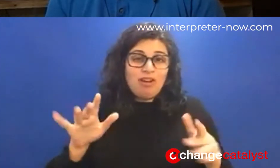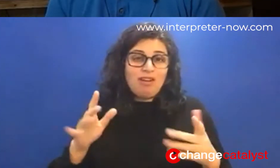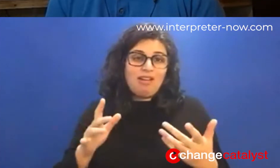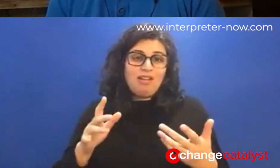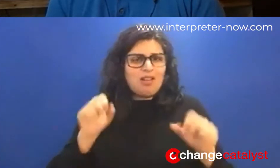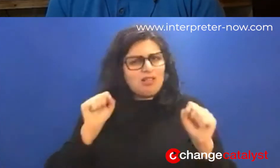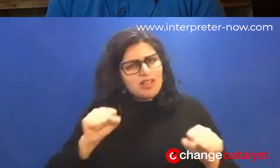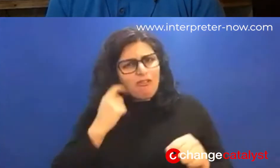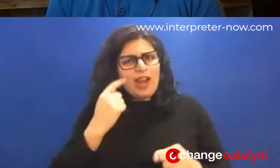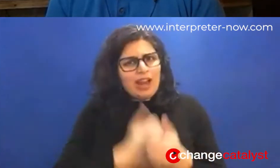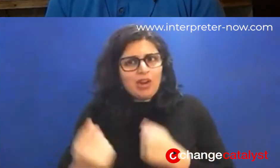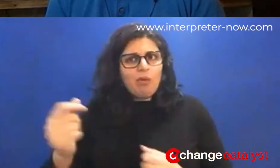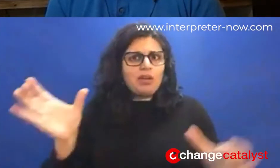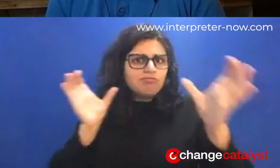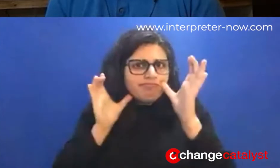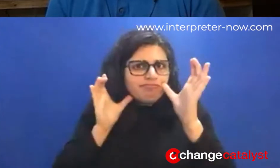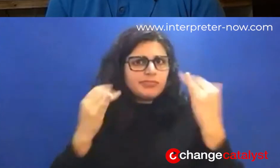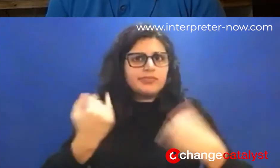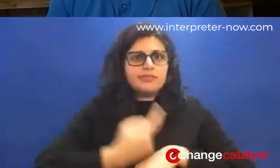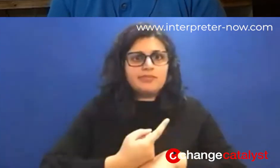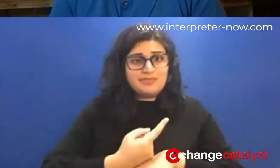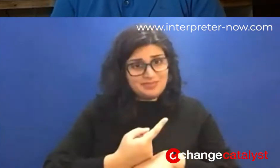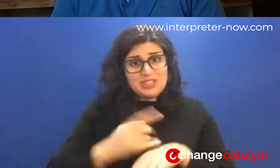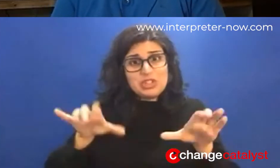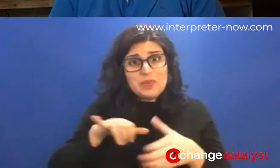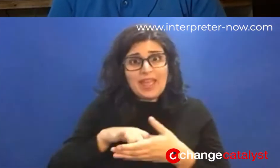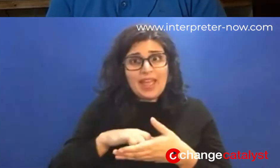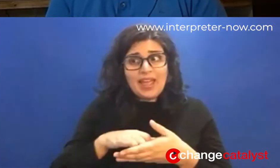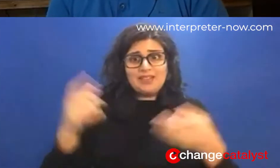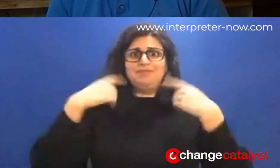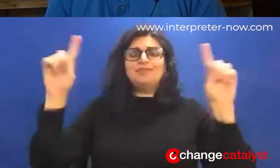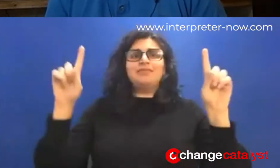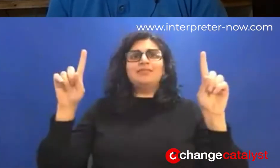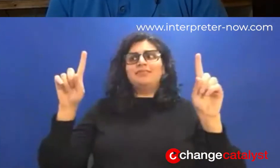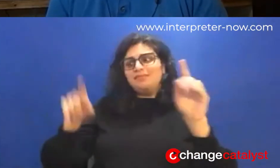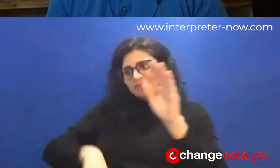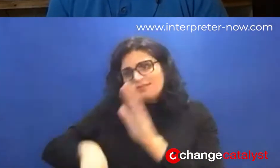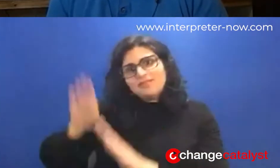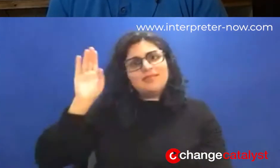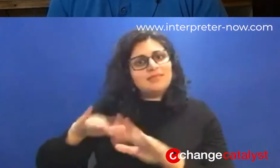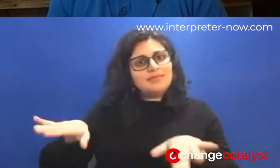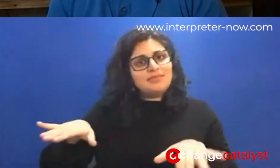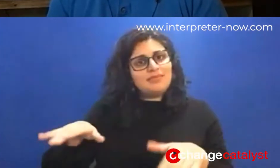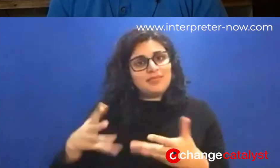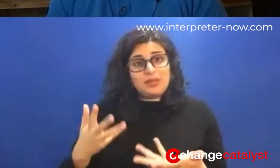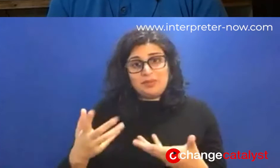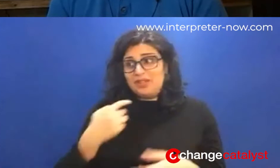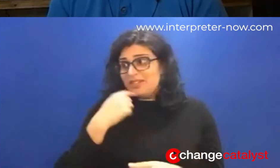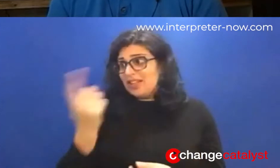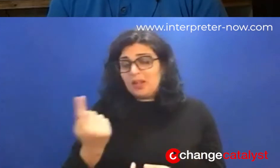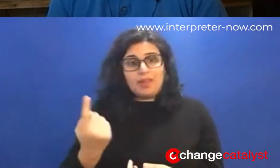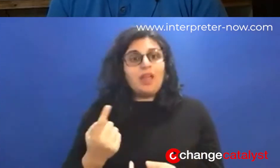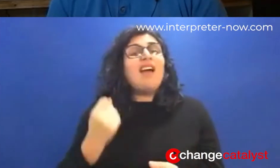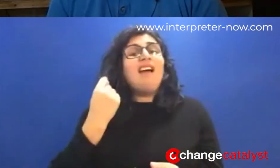who's listening to raise, who has children, to raise them in a way where they might say something too, especially the